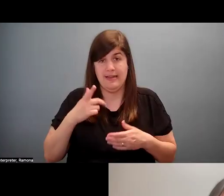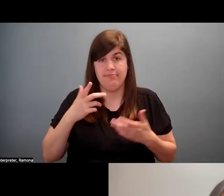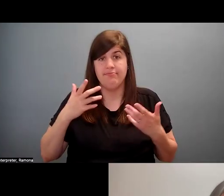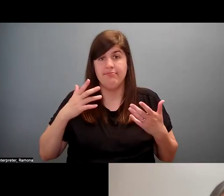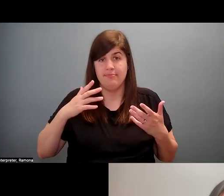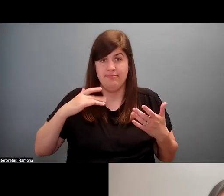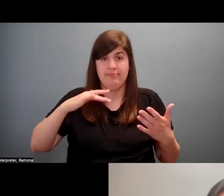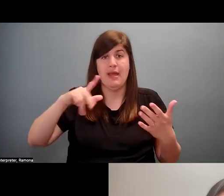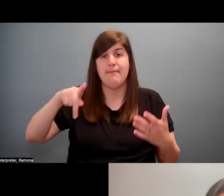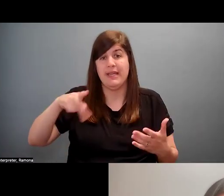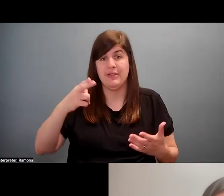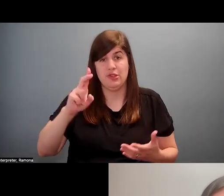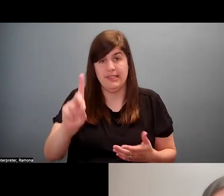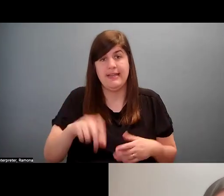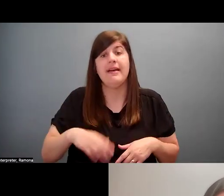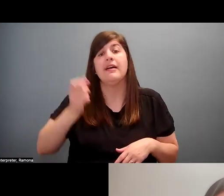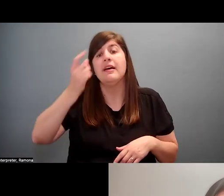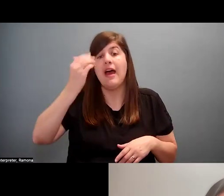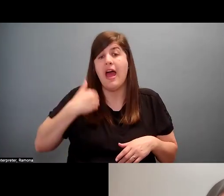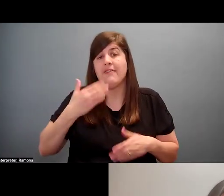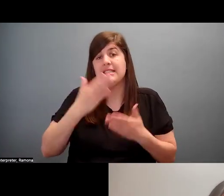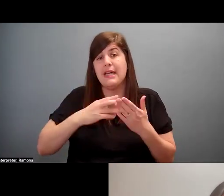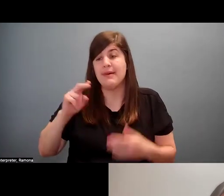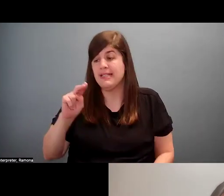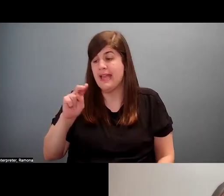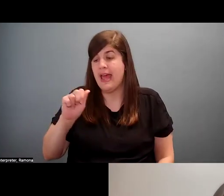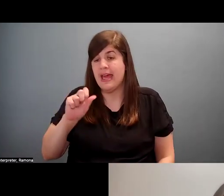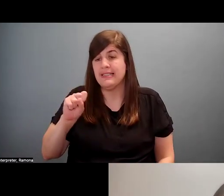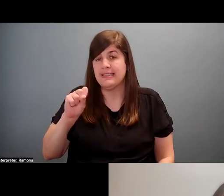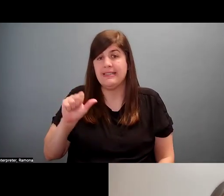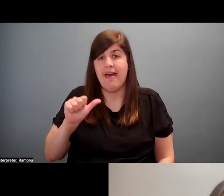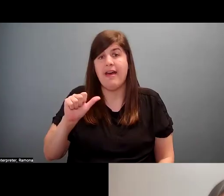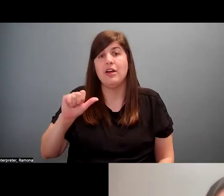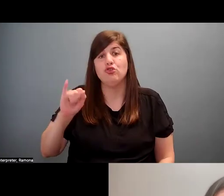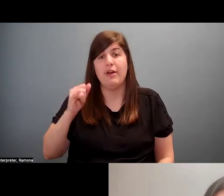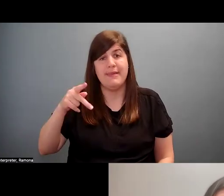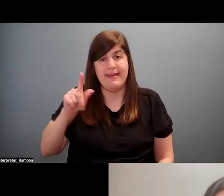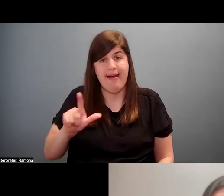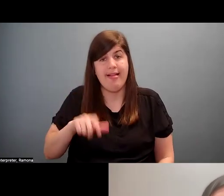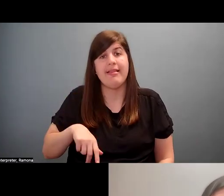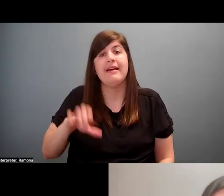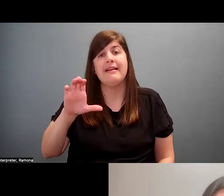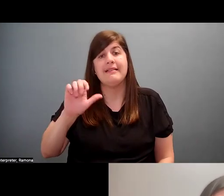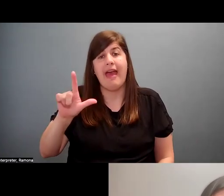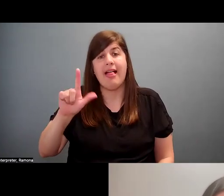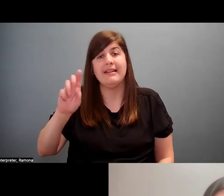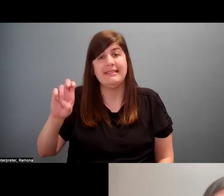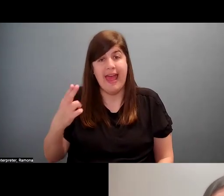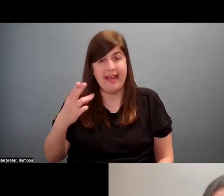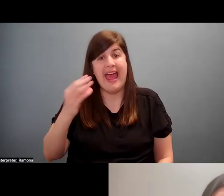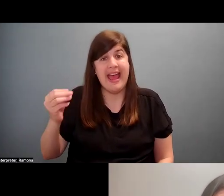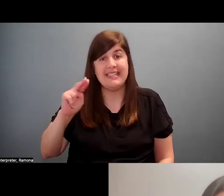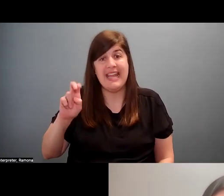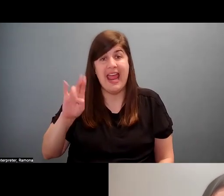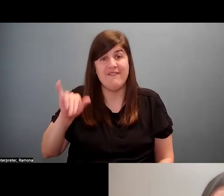my doctorate. There's people at NASA JPL, at Caltech, and also people in the Navy working in